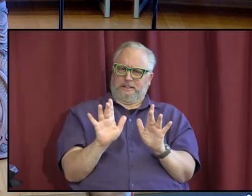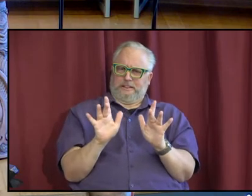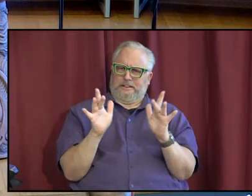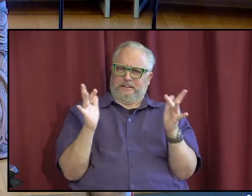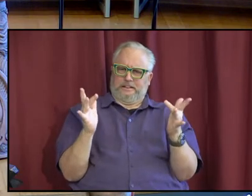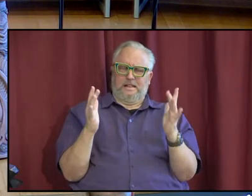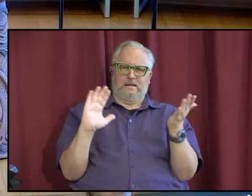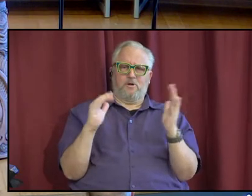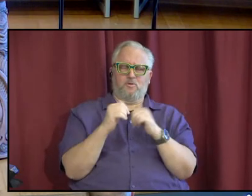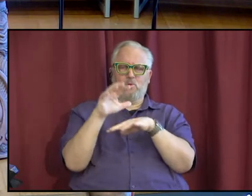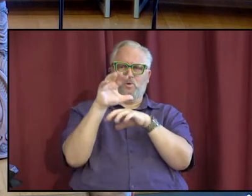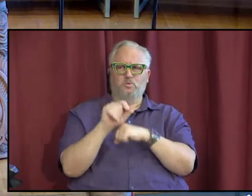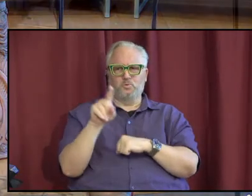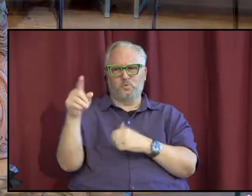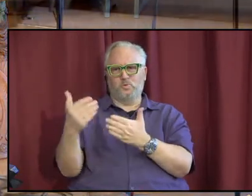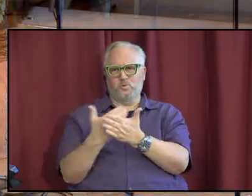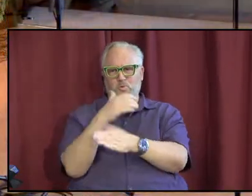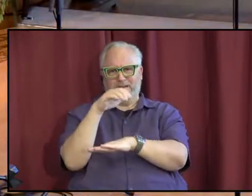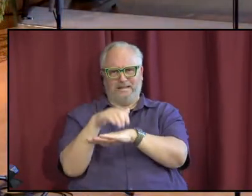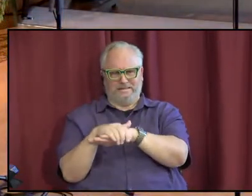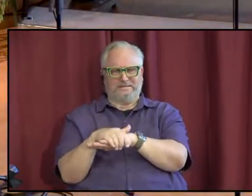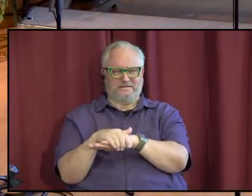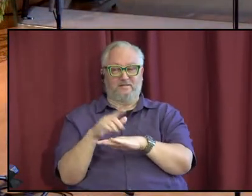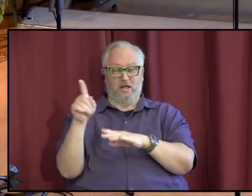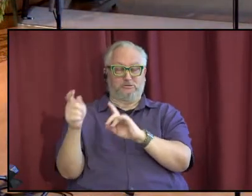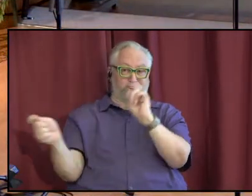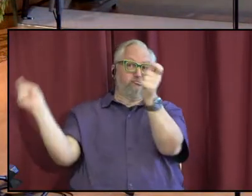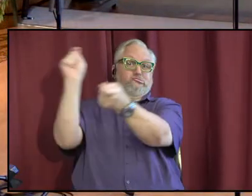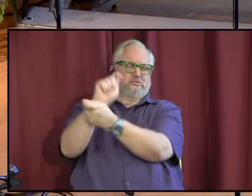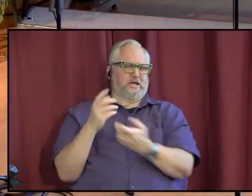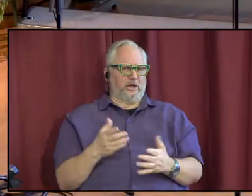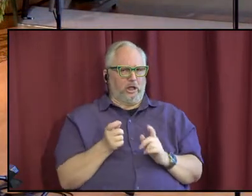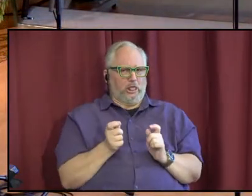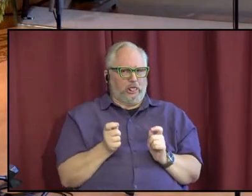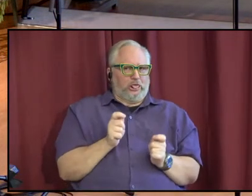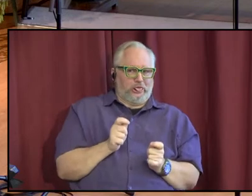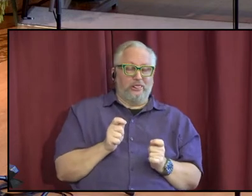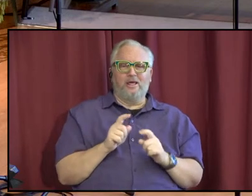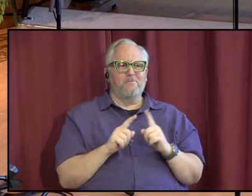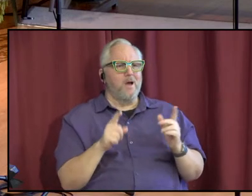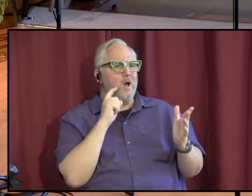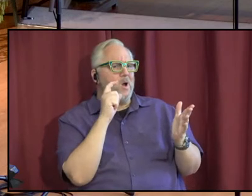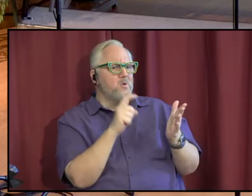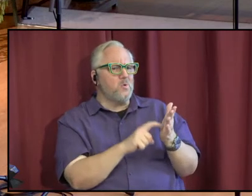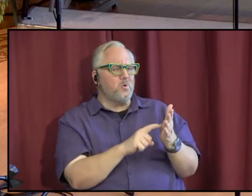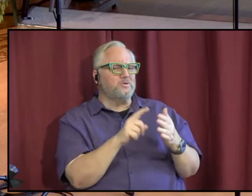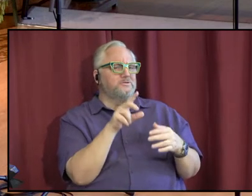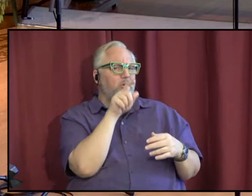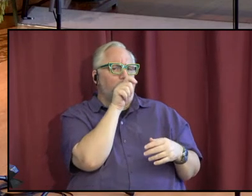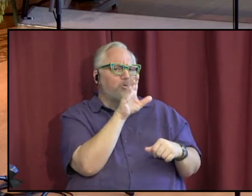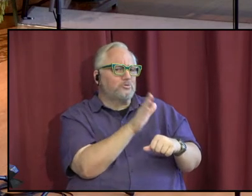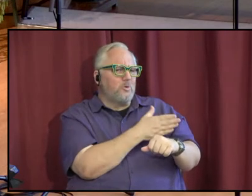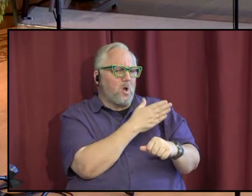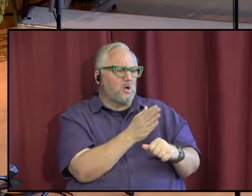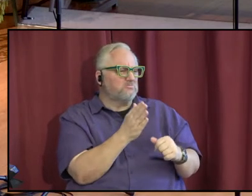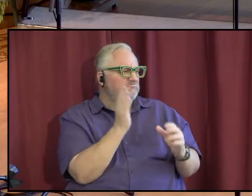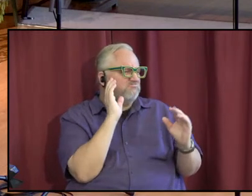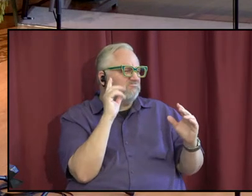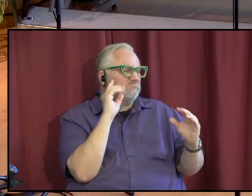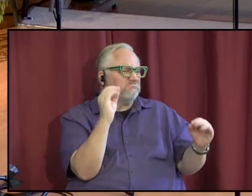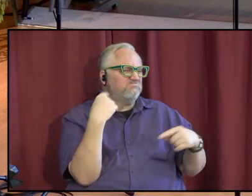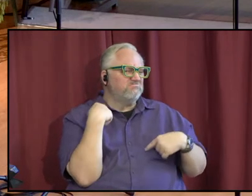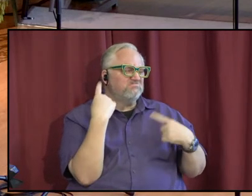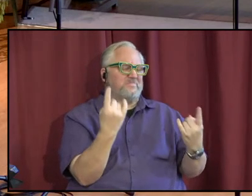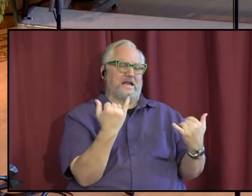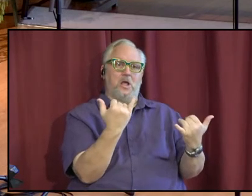New England. But I notice the songs of birds that I hadn't heard before, and the air feels